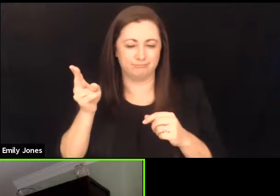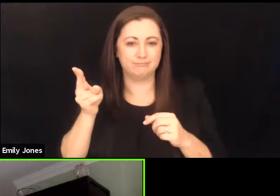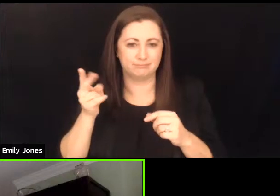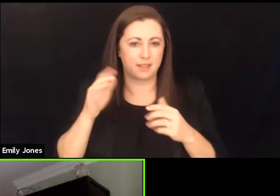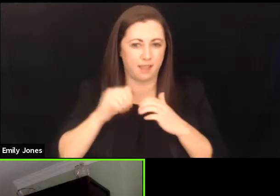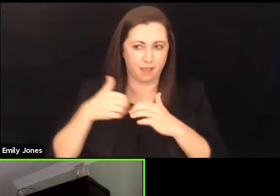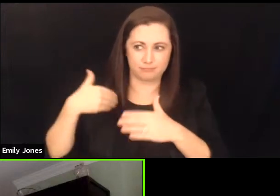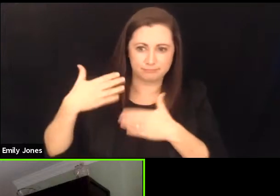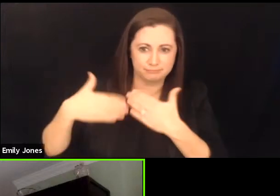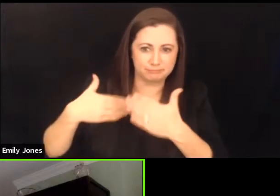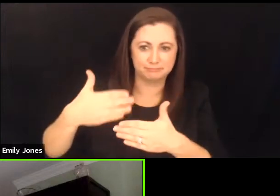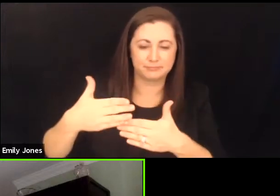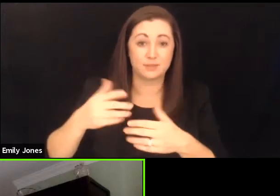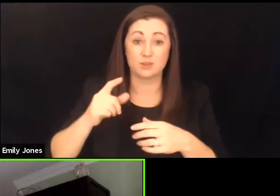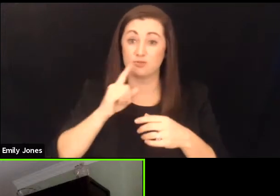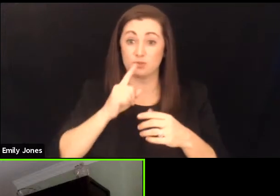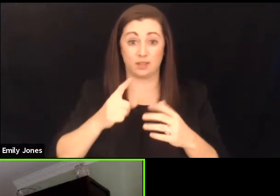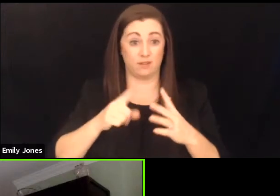was bipartisan